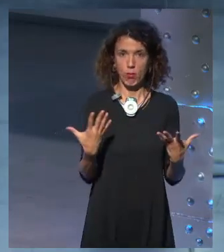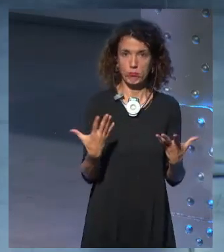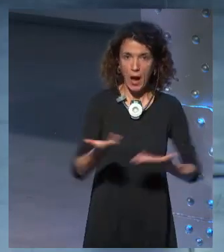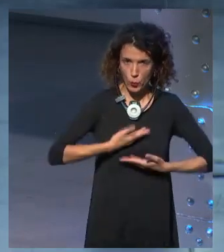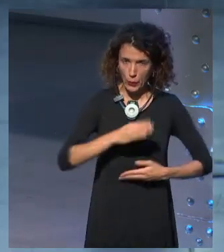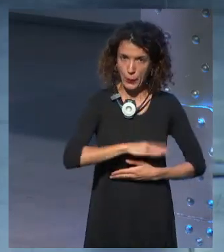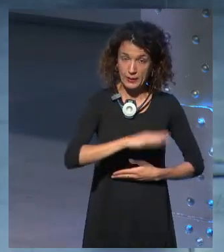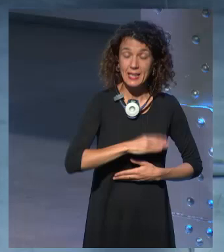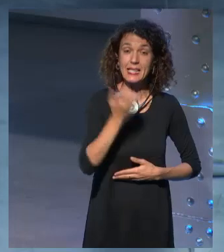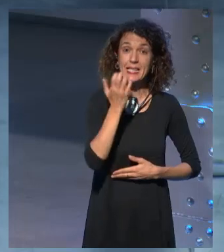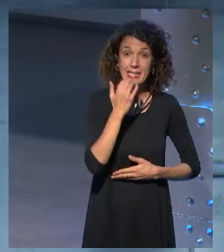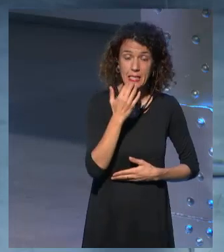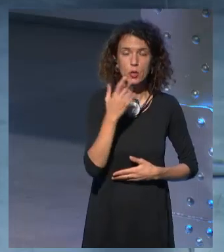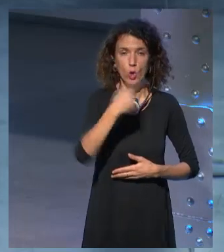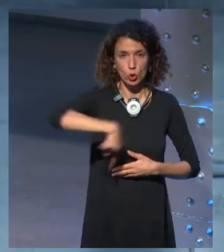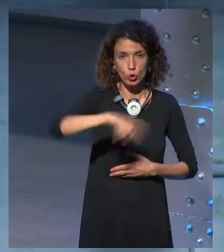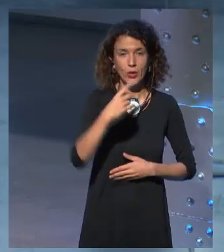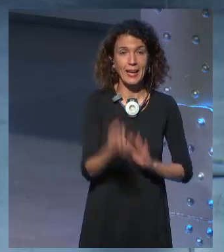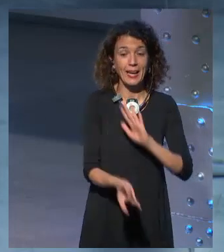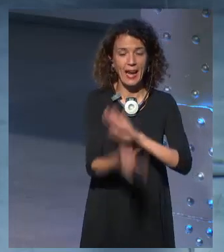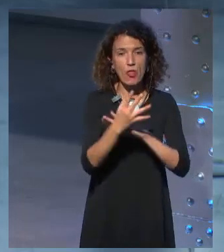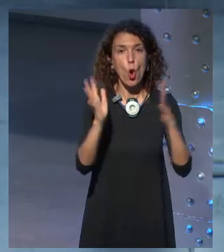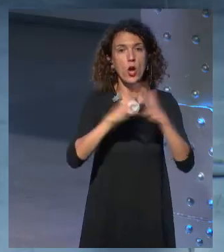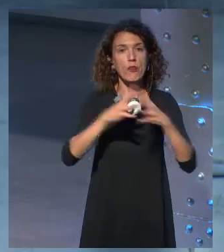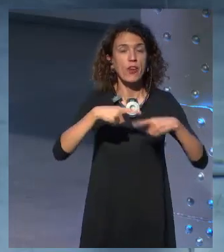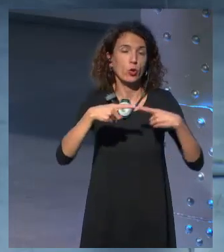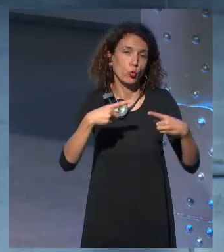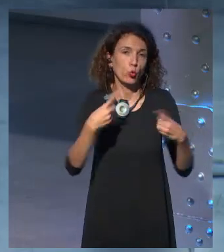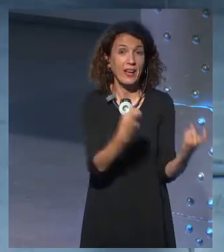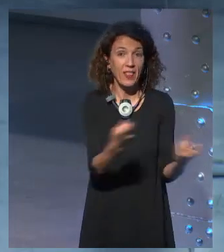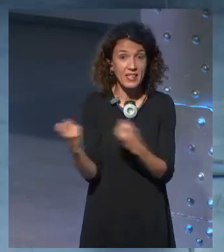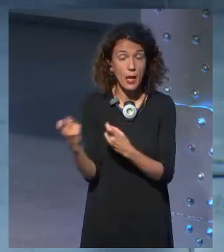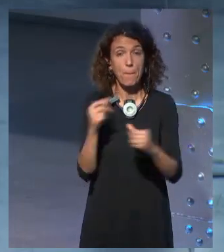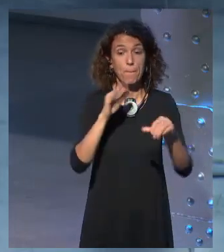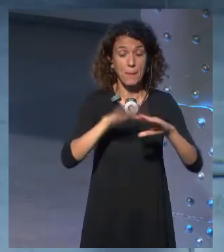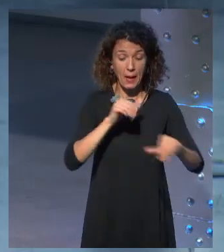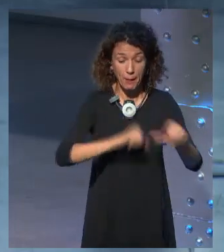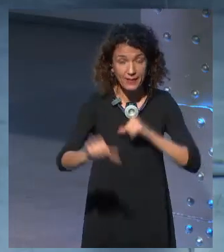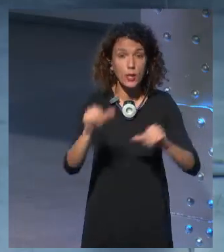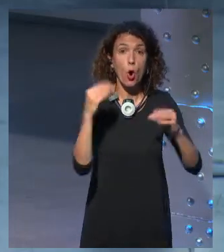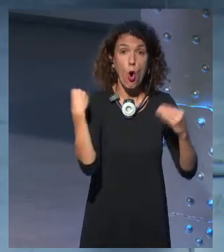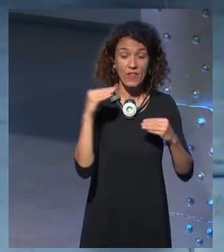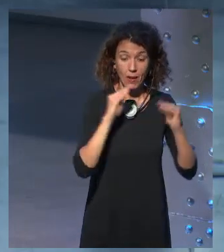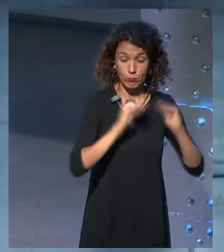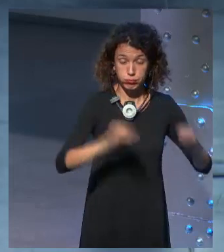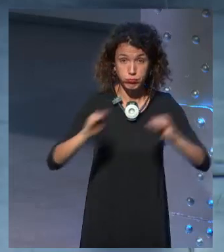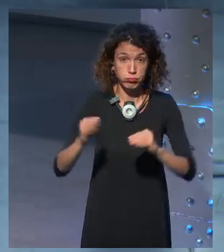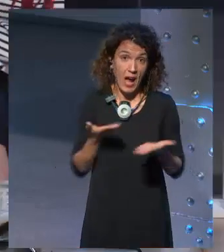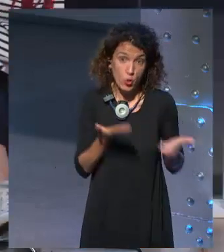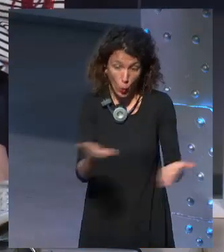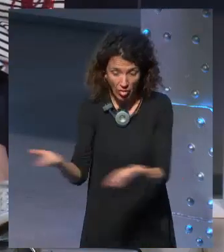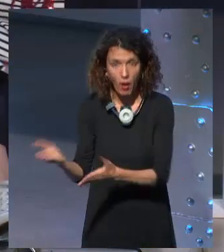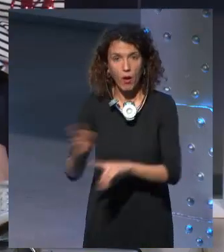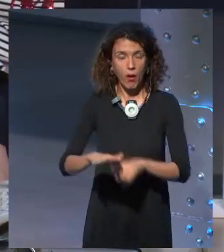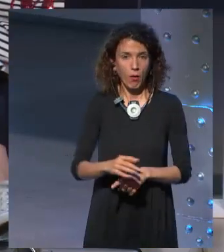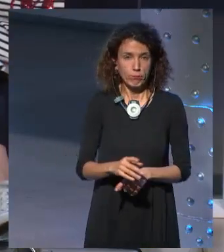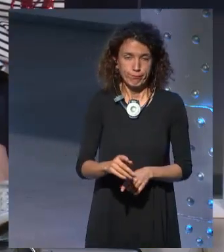the infrastructure to support our young people to be prepared, I'm incredibly actually excited about what their future might